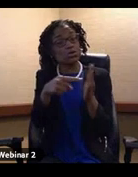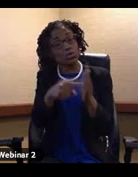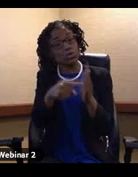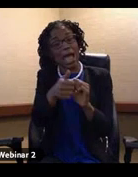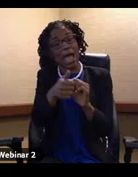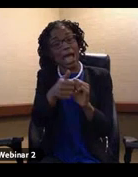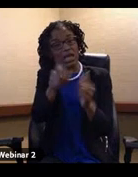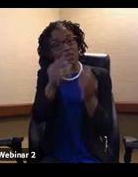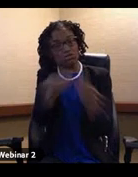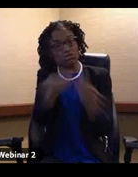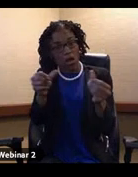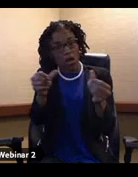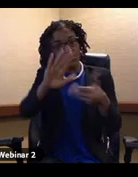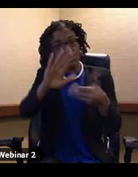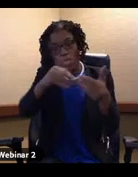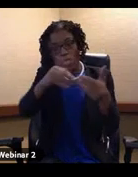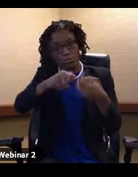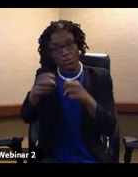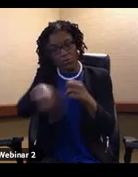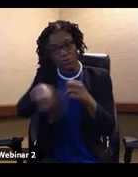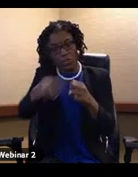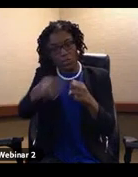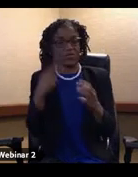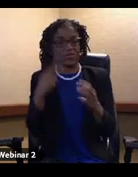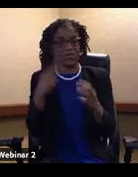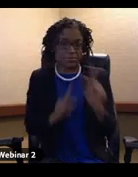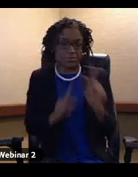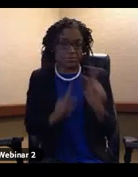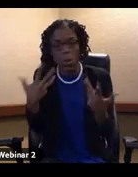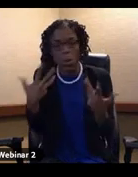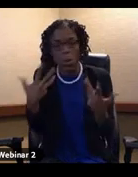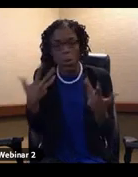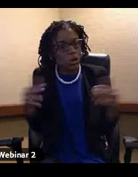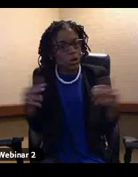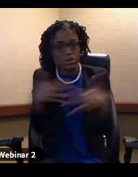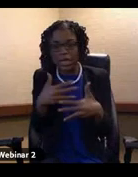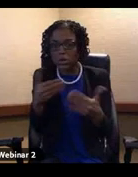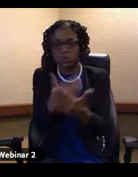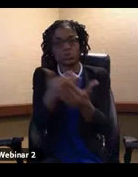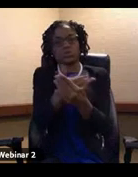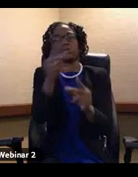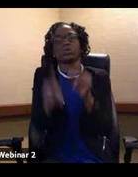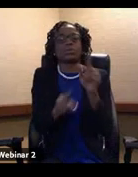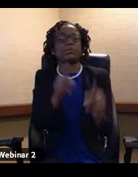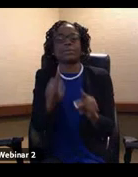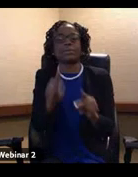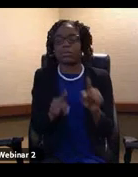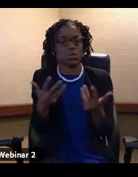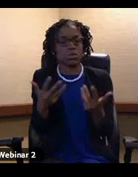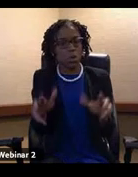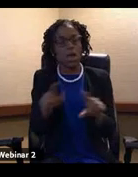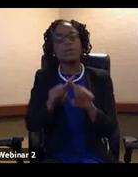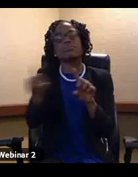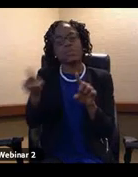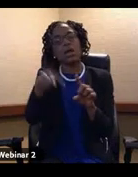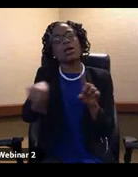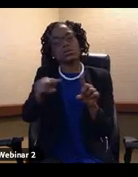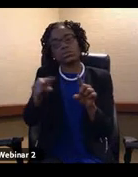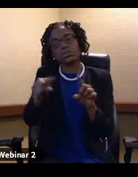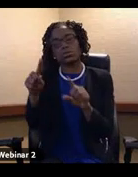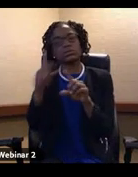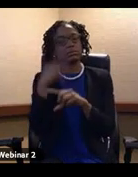you can address the full needs of these victims. But I don't want to scare anyone who's new to this work away. We fund